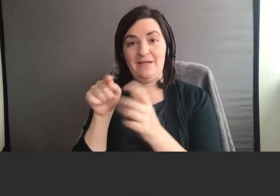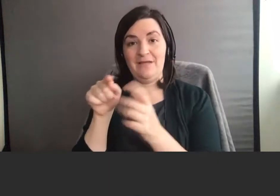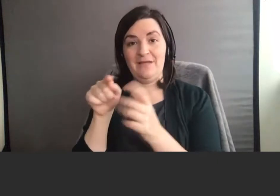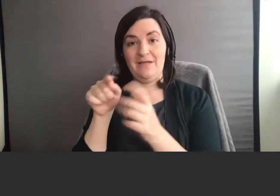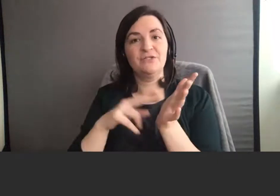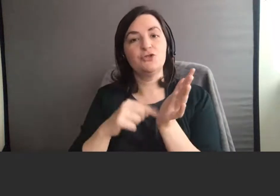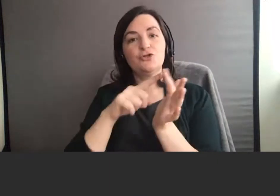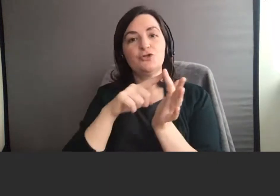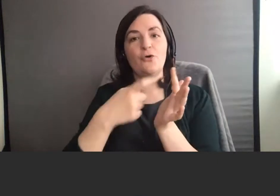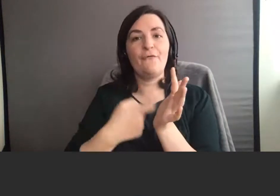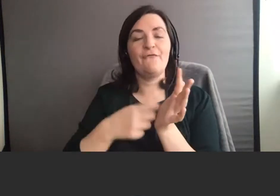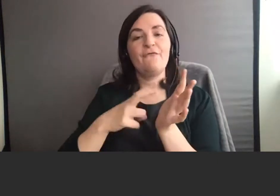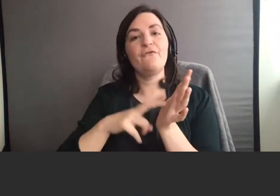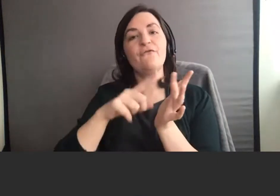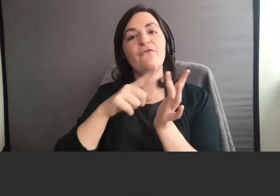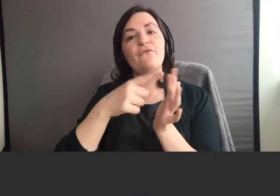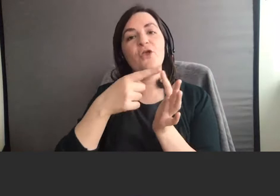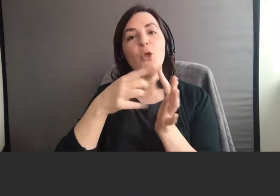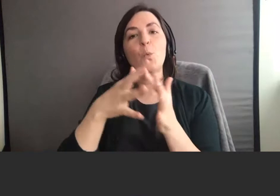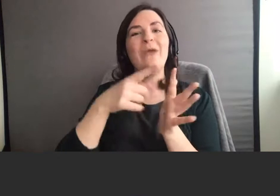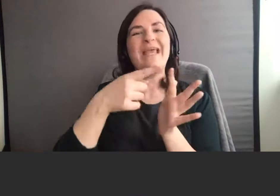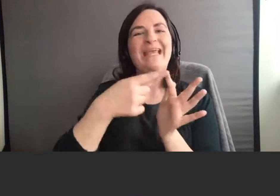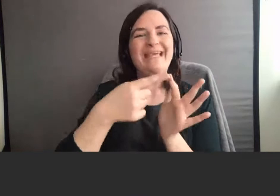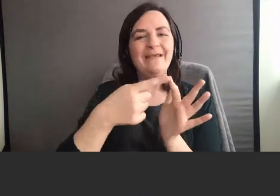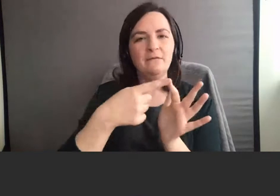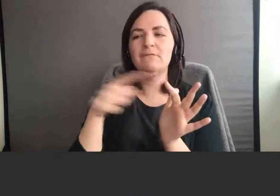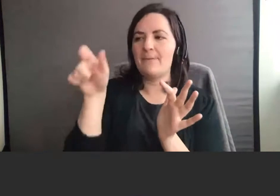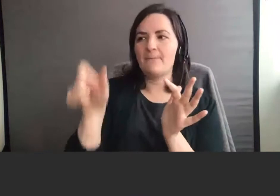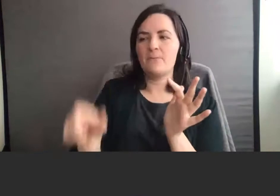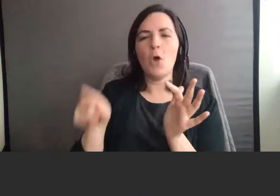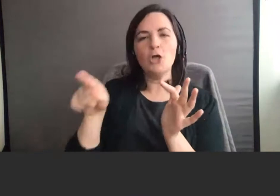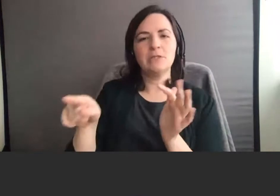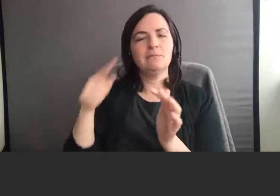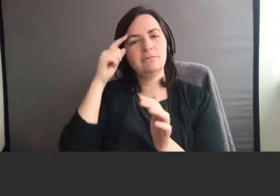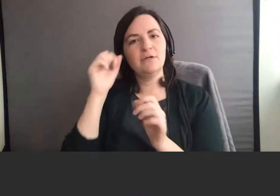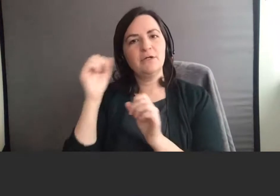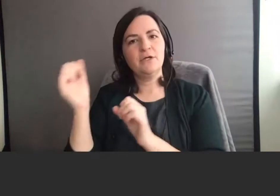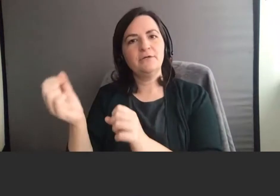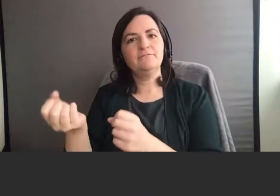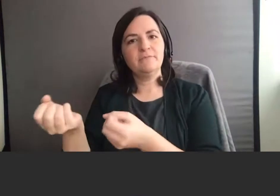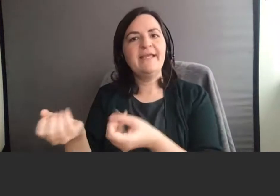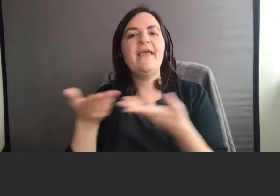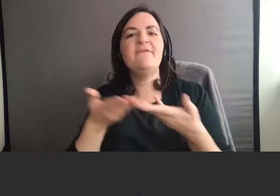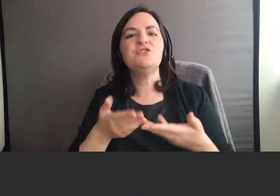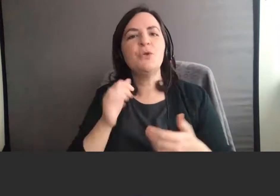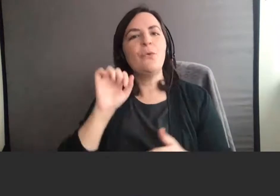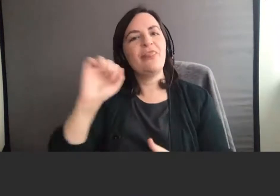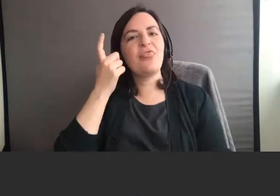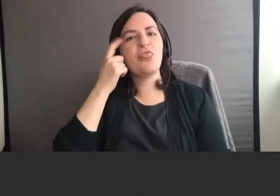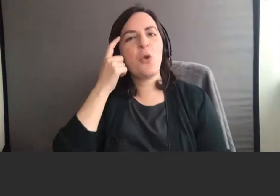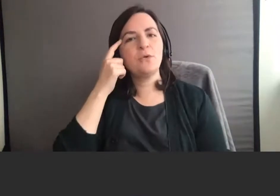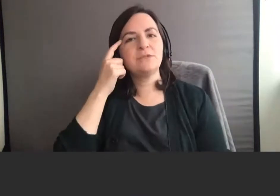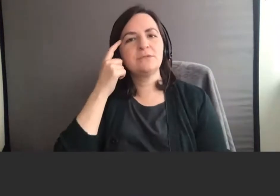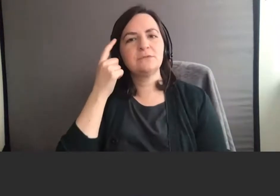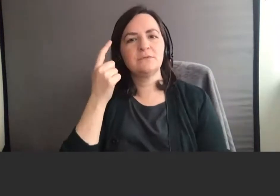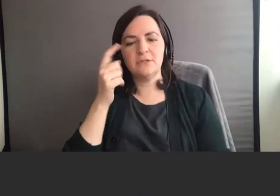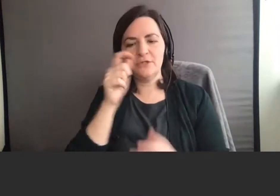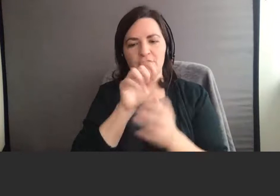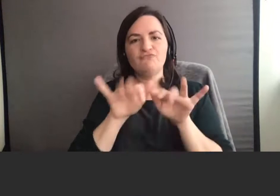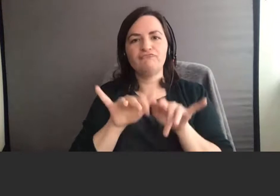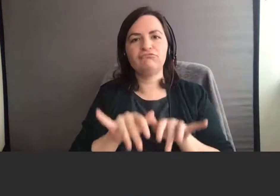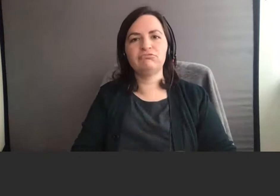is setting out their own thoughts themselves. You don't have to transcribe the interview.